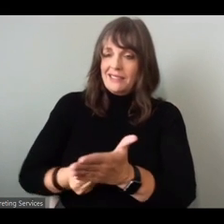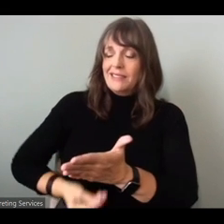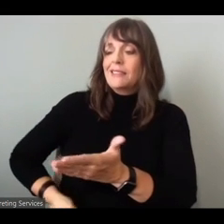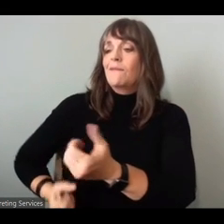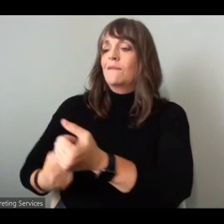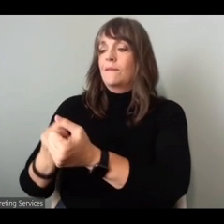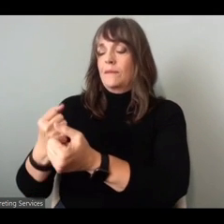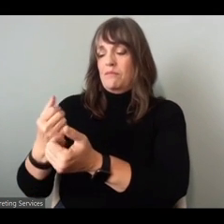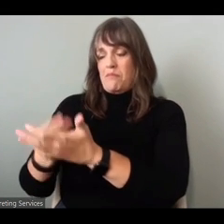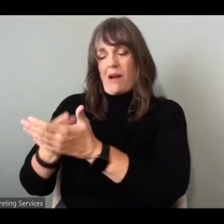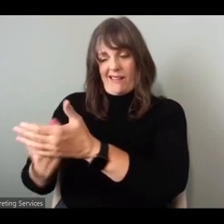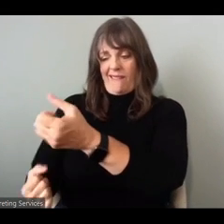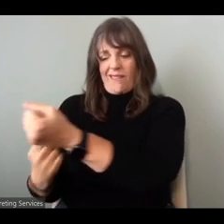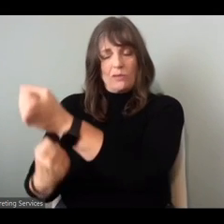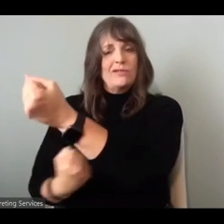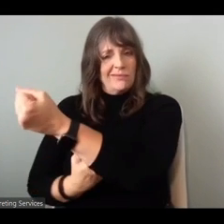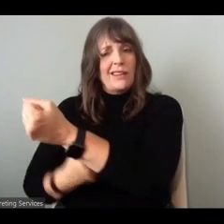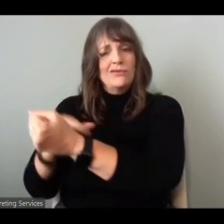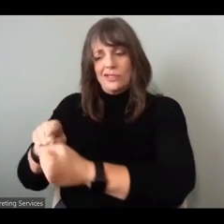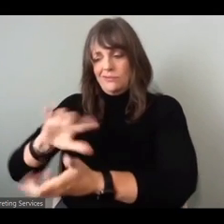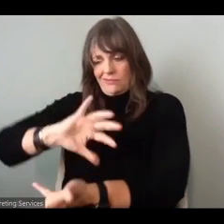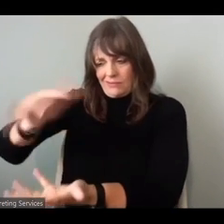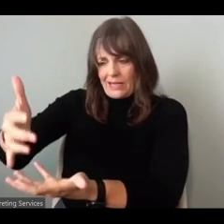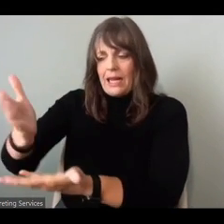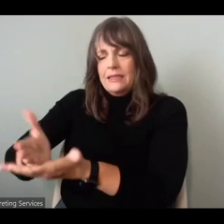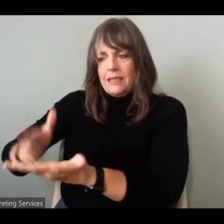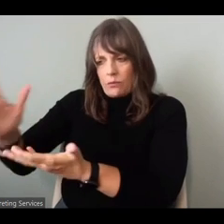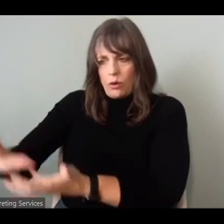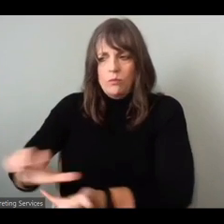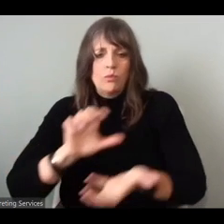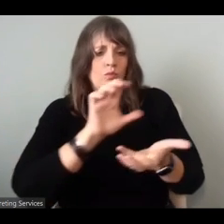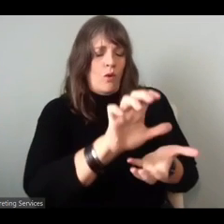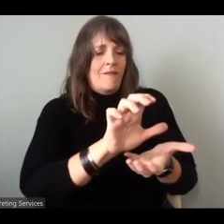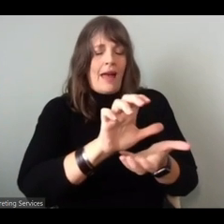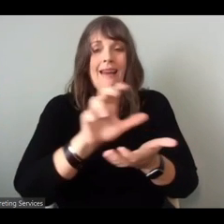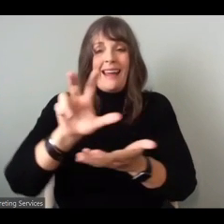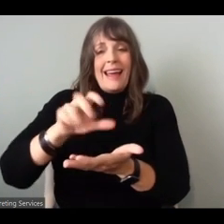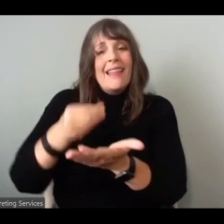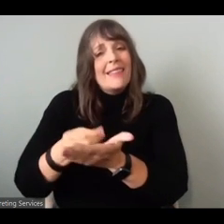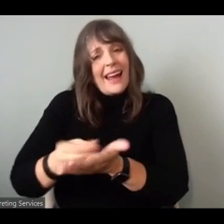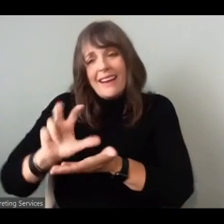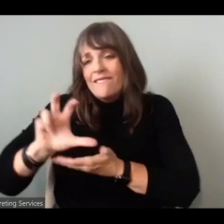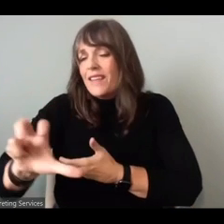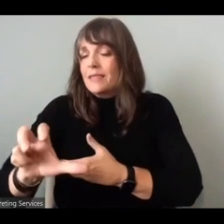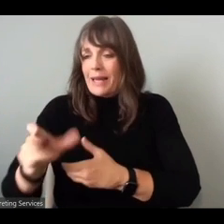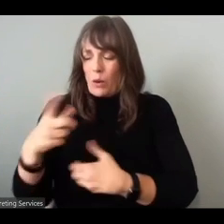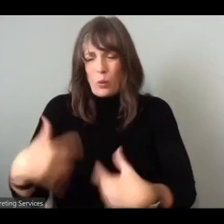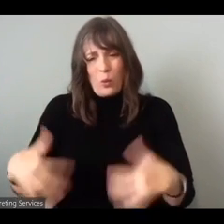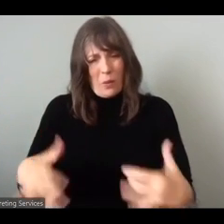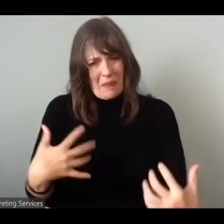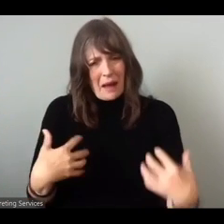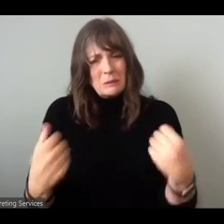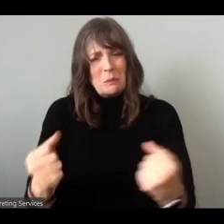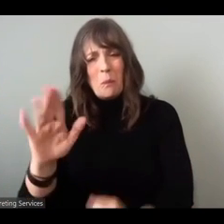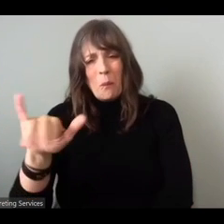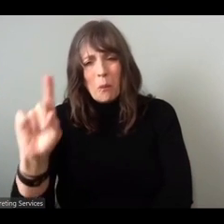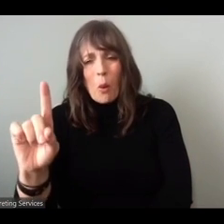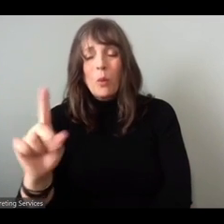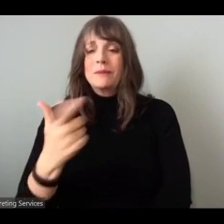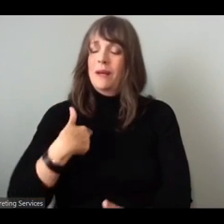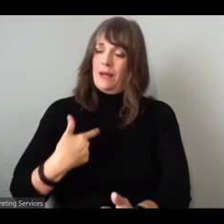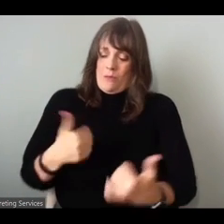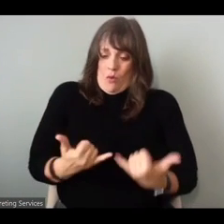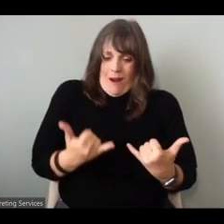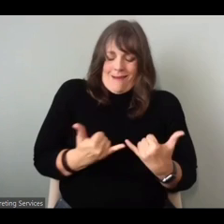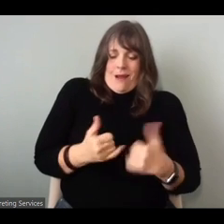investment corpus. Again, we think this is bold, and this is a moment that requires bold action. When we panic, we close